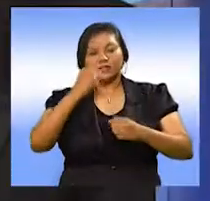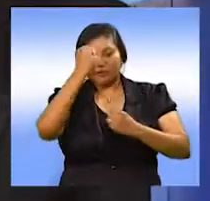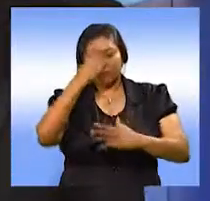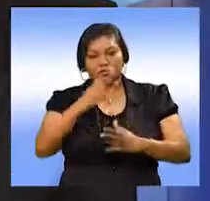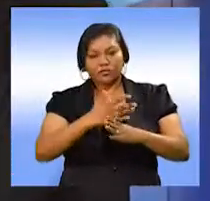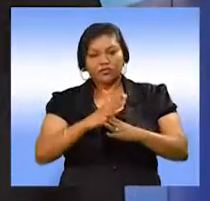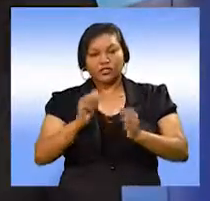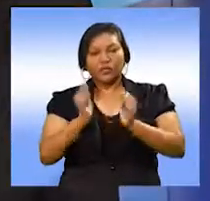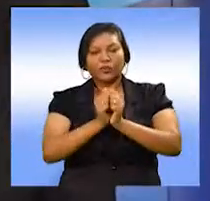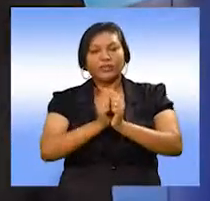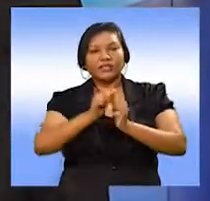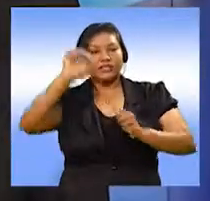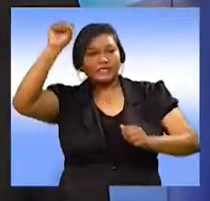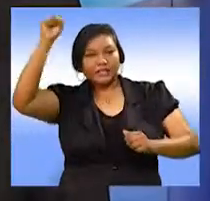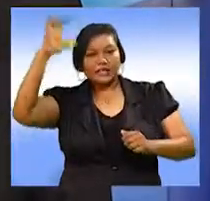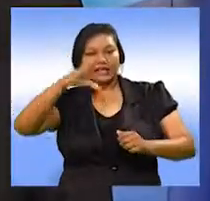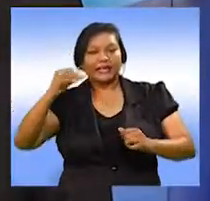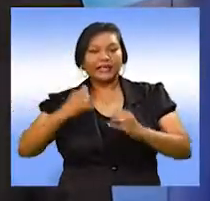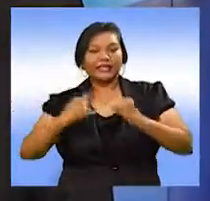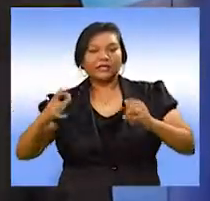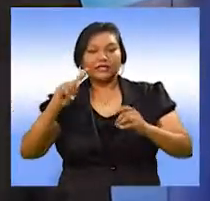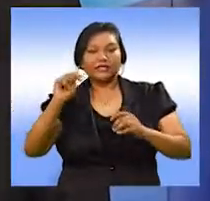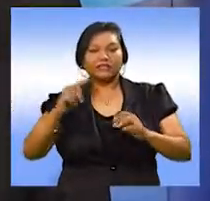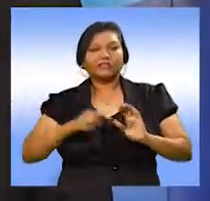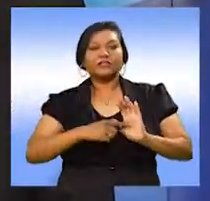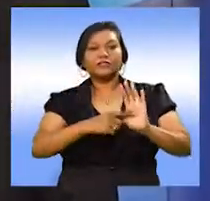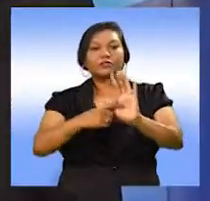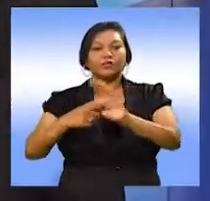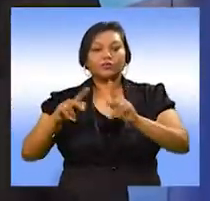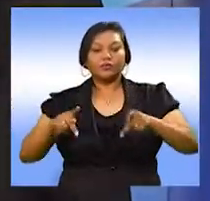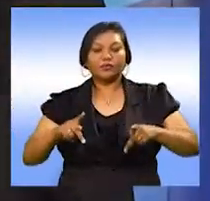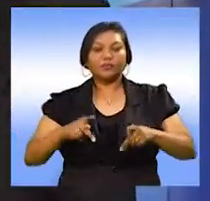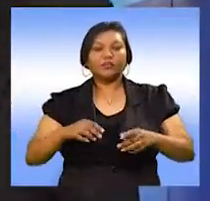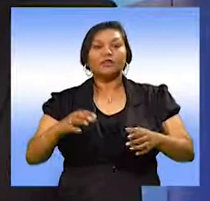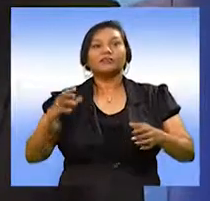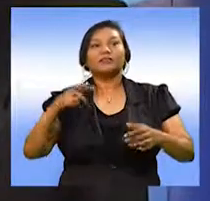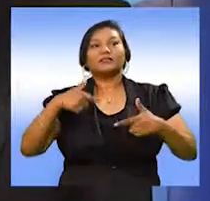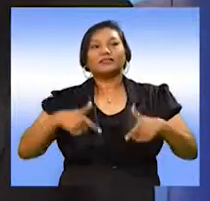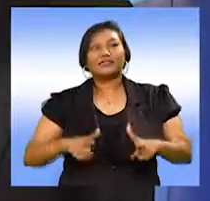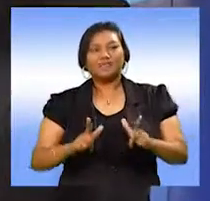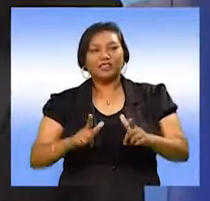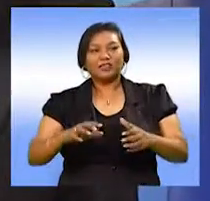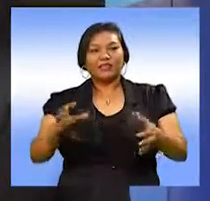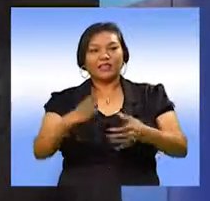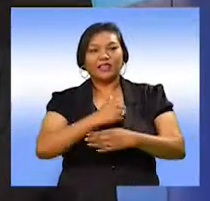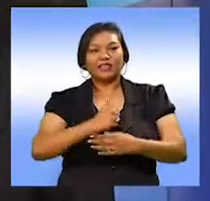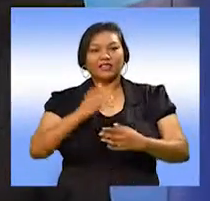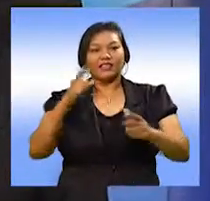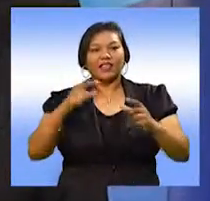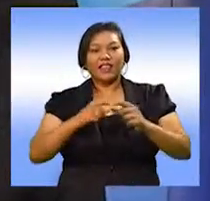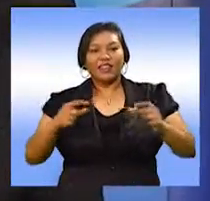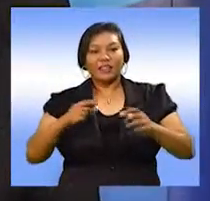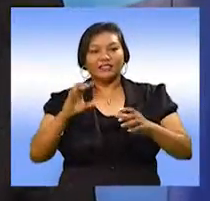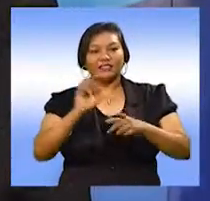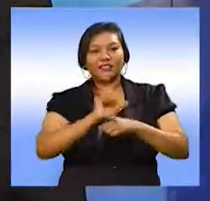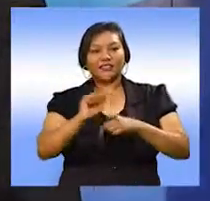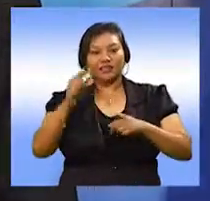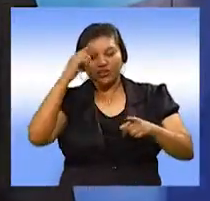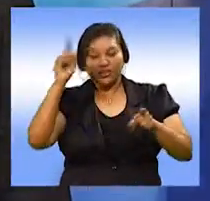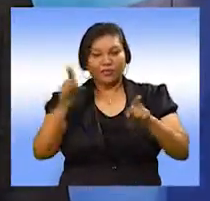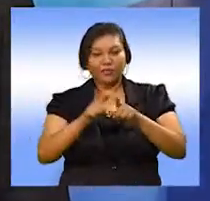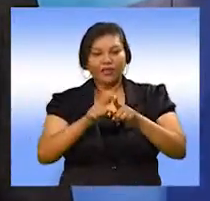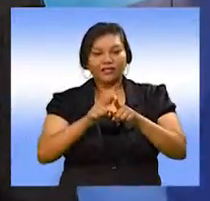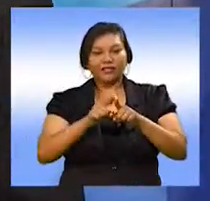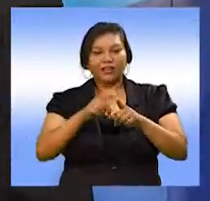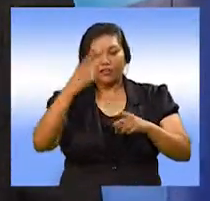television providers to the need for acquiring legitimate rights for all broadcast content.